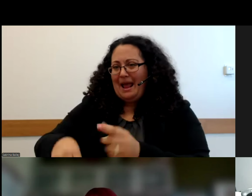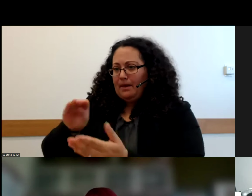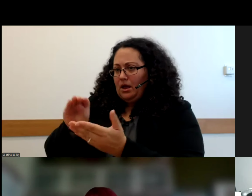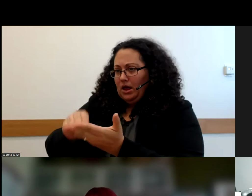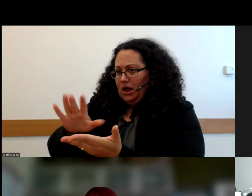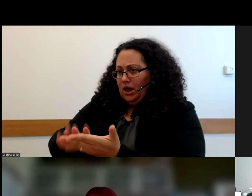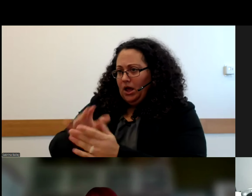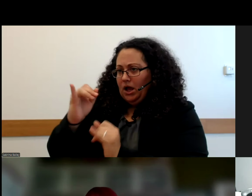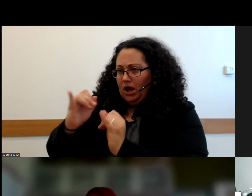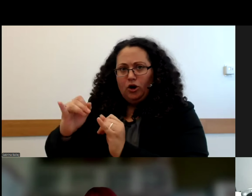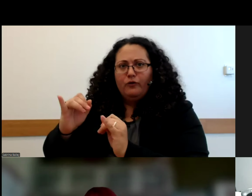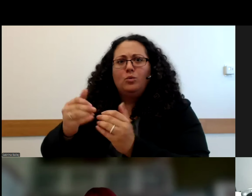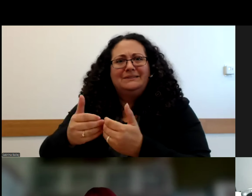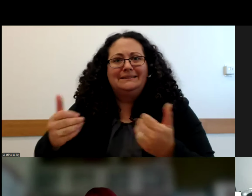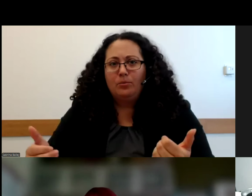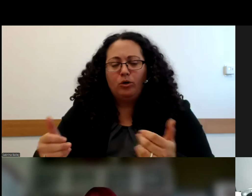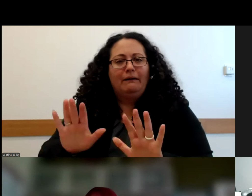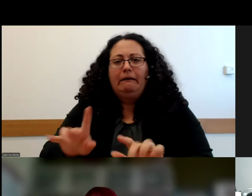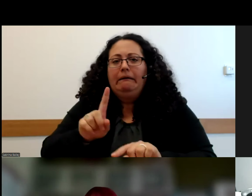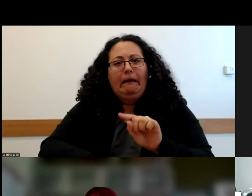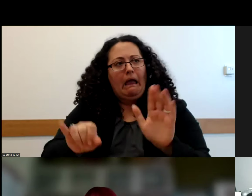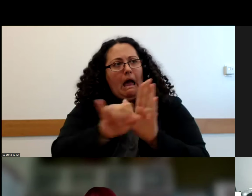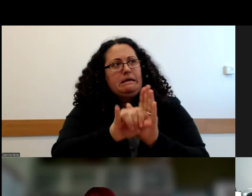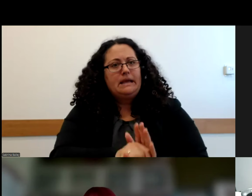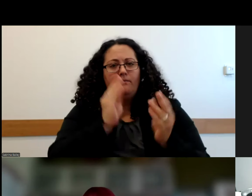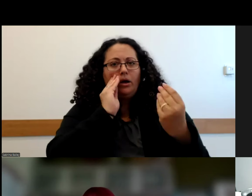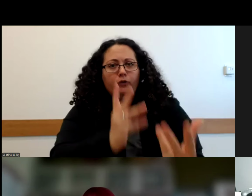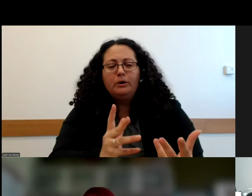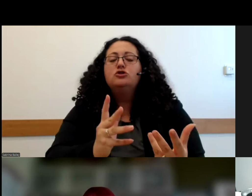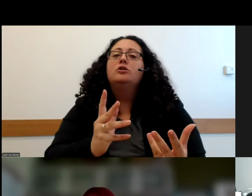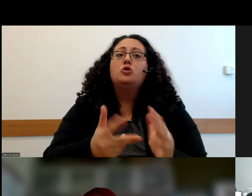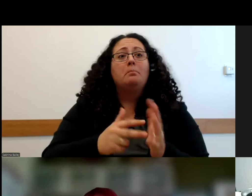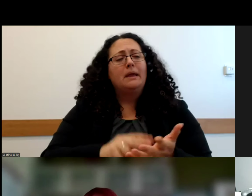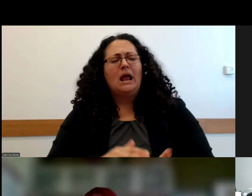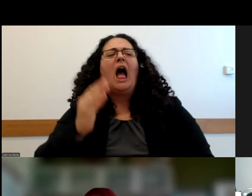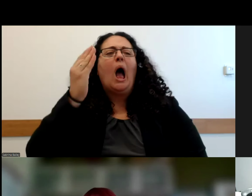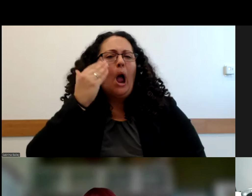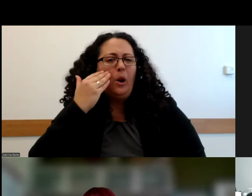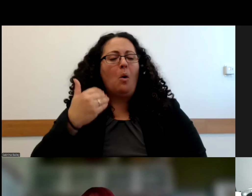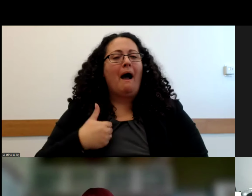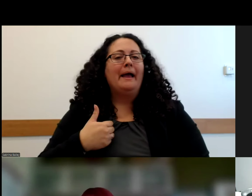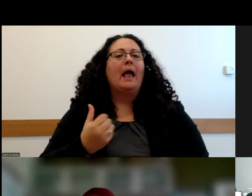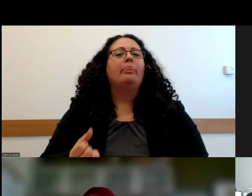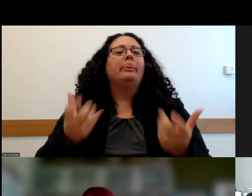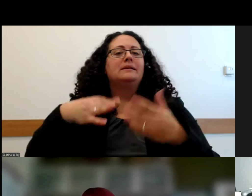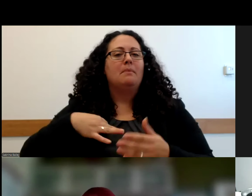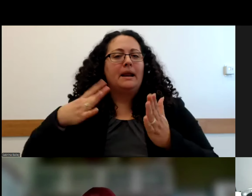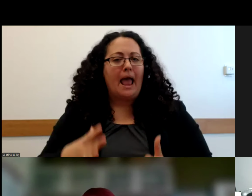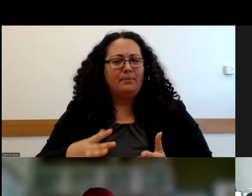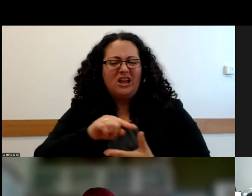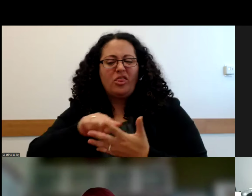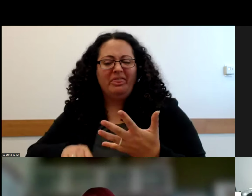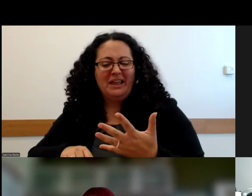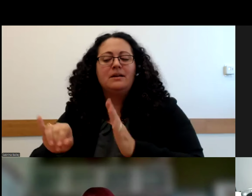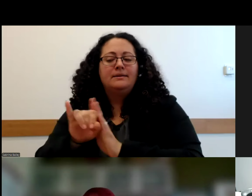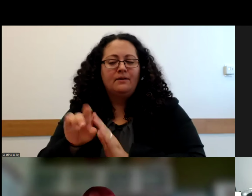should be a separate form that does not have identifier information, so that they could be able to say, I had X number of applicants, 10 of them identified as